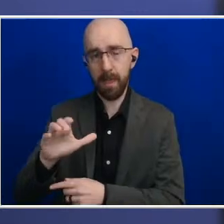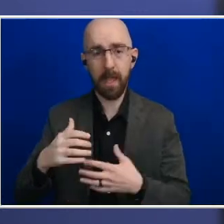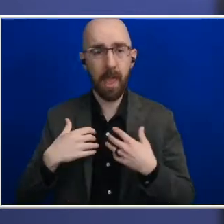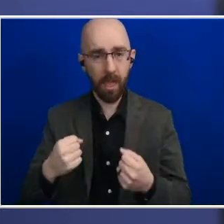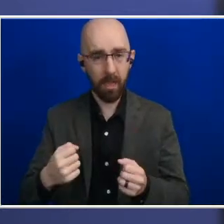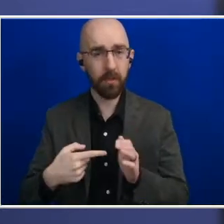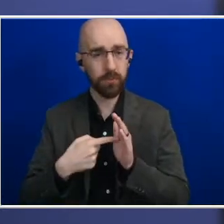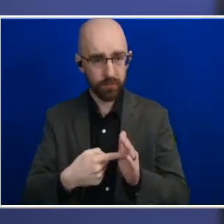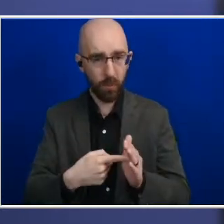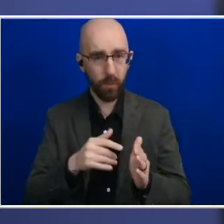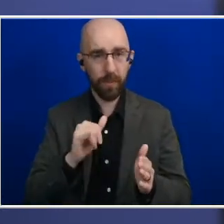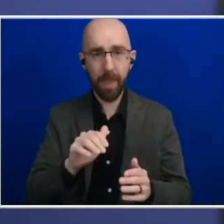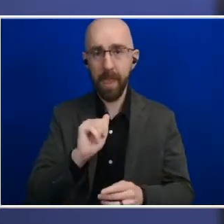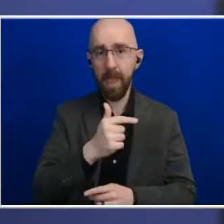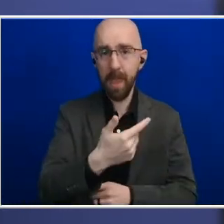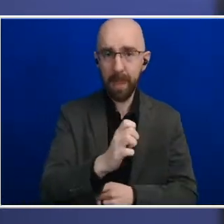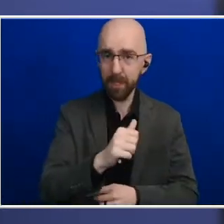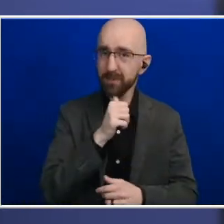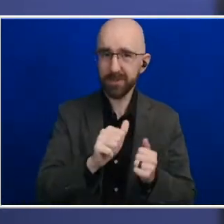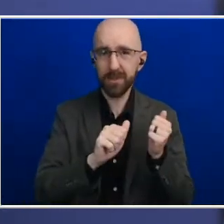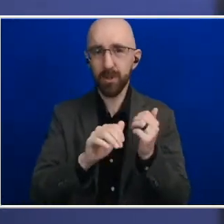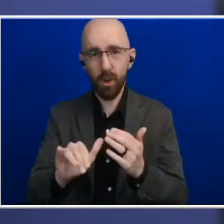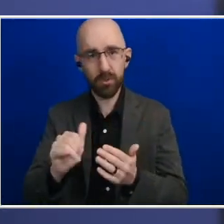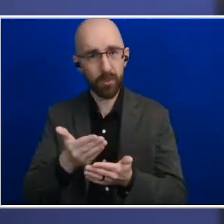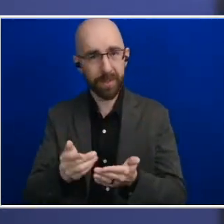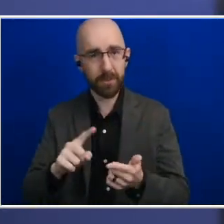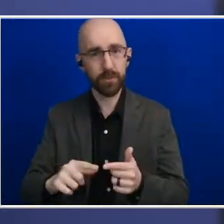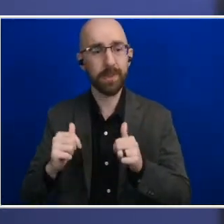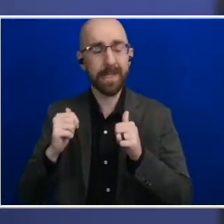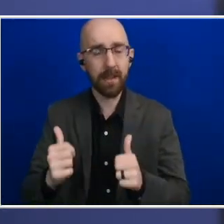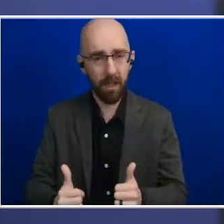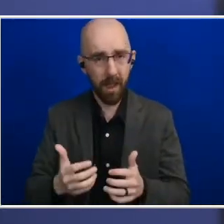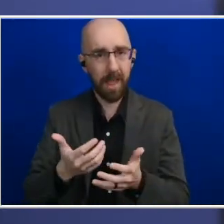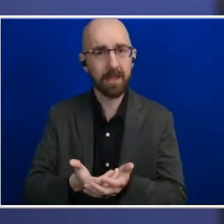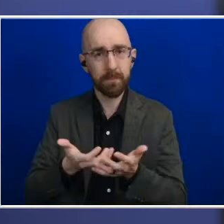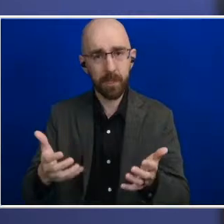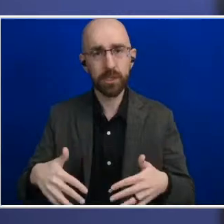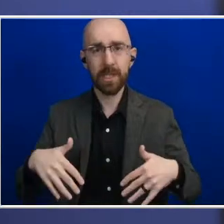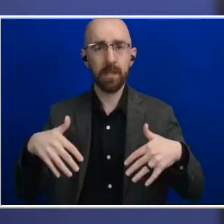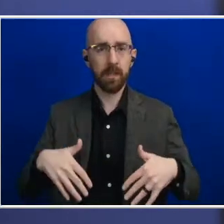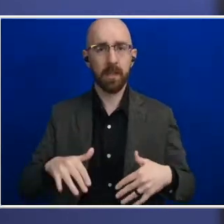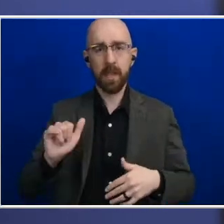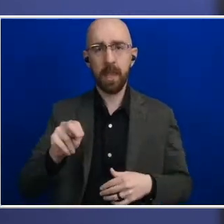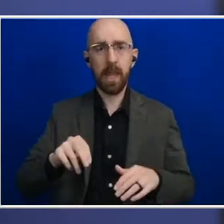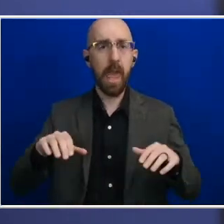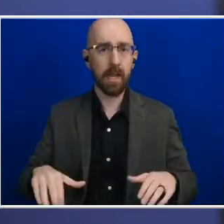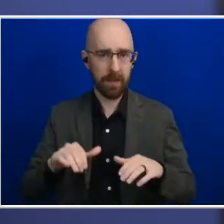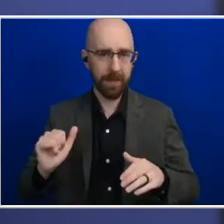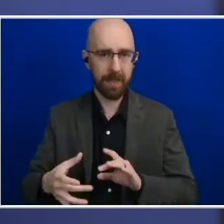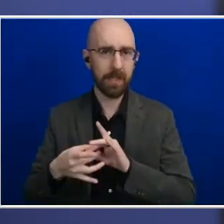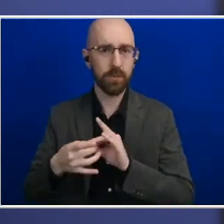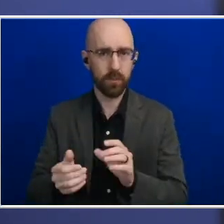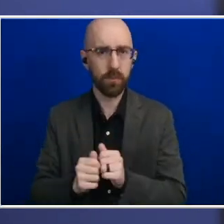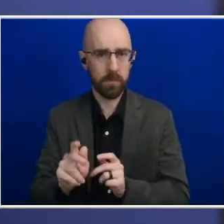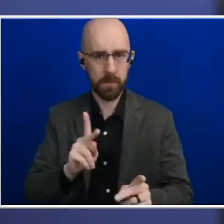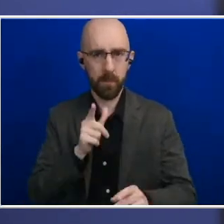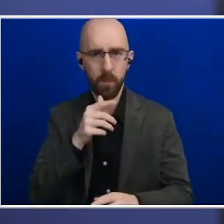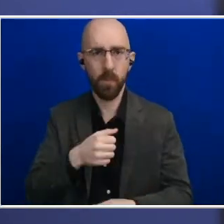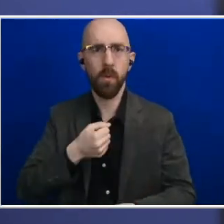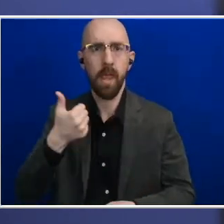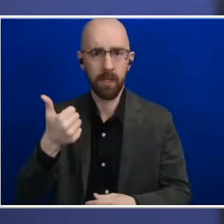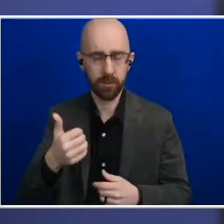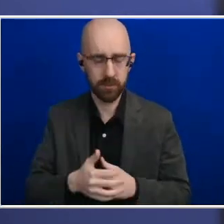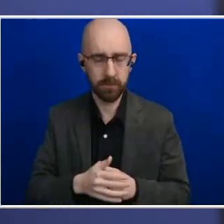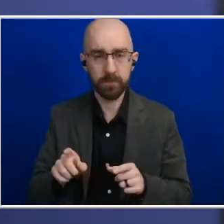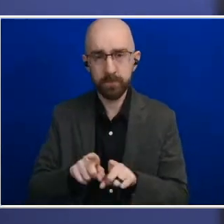doesn't really cause those things to decline as much as the inactivity that's traditionally associated with people who age. So as we age, a lot of